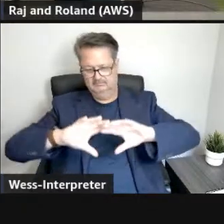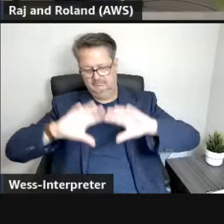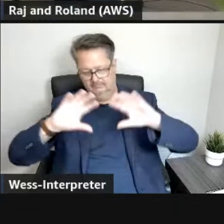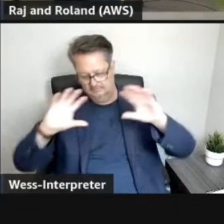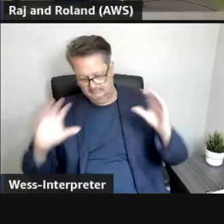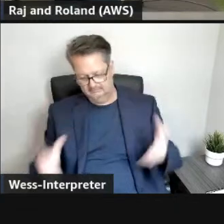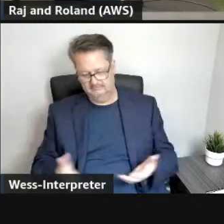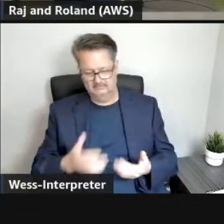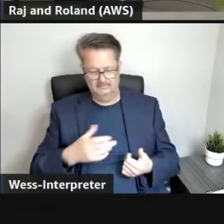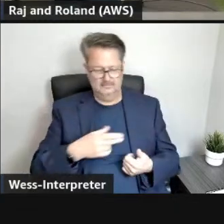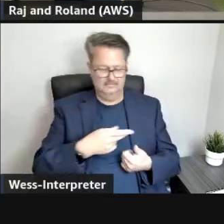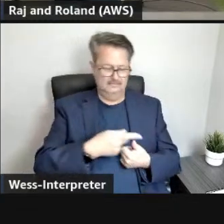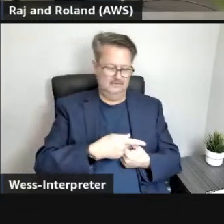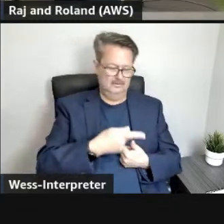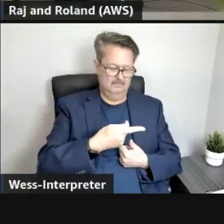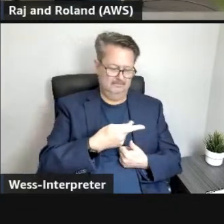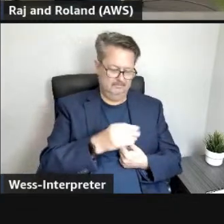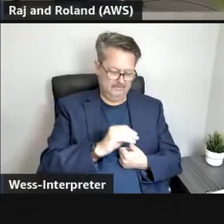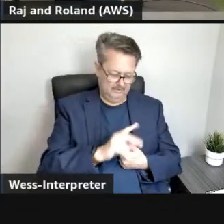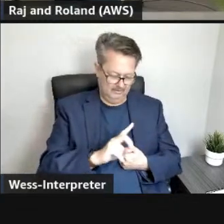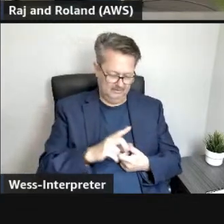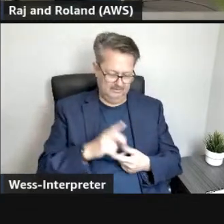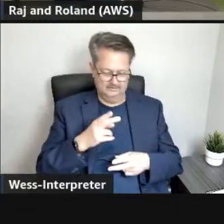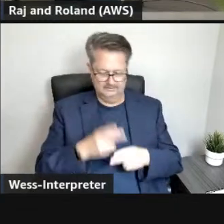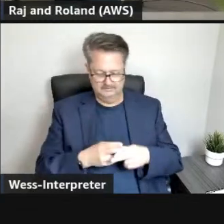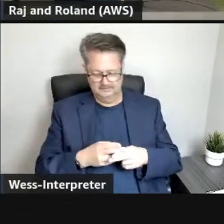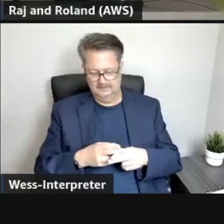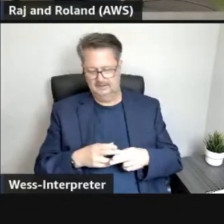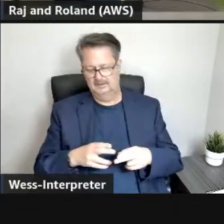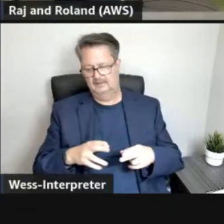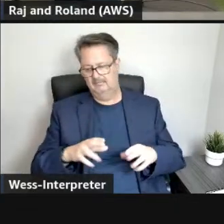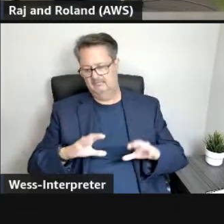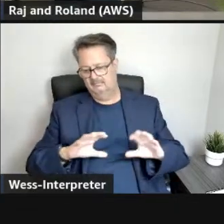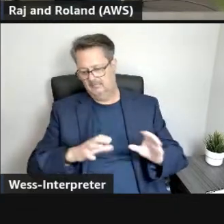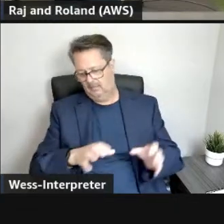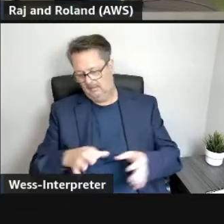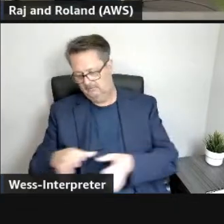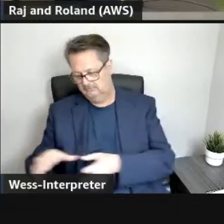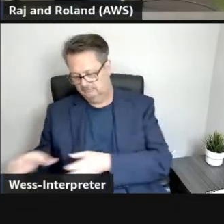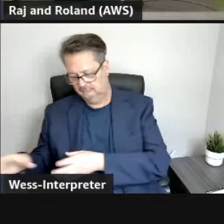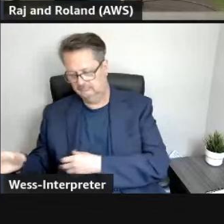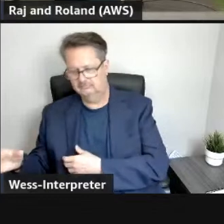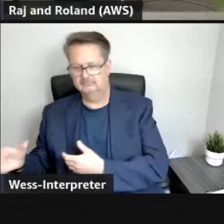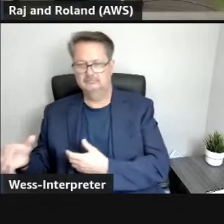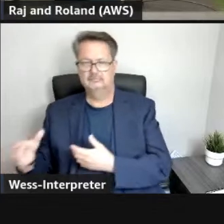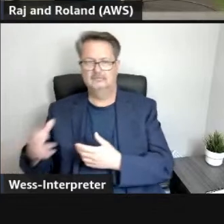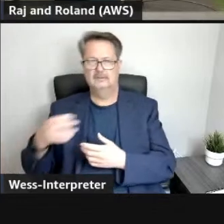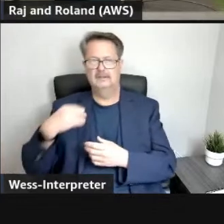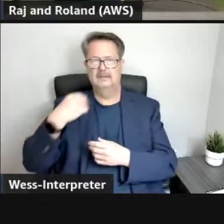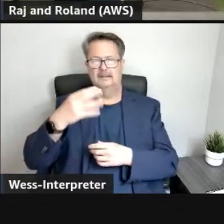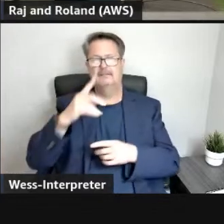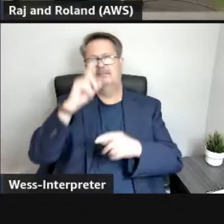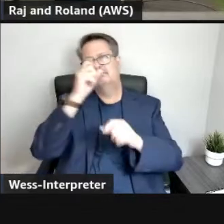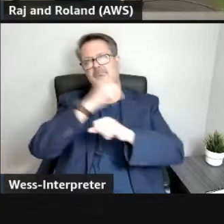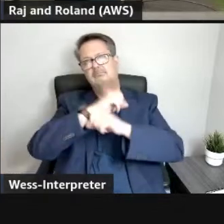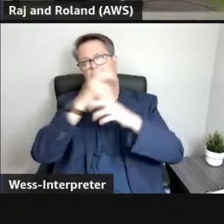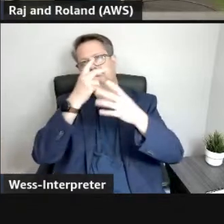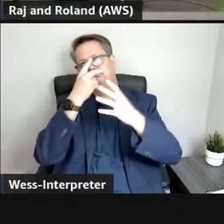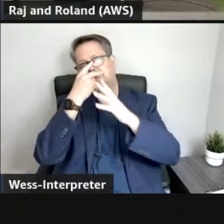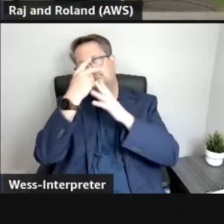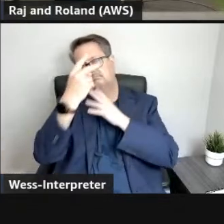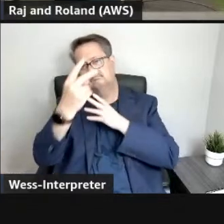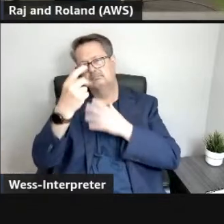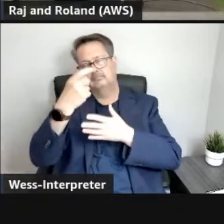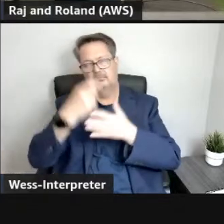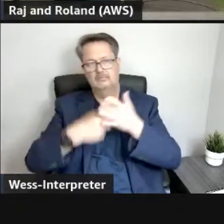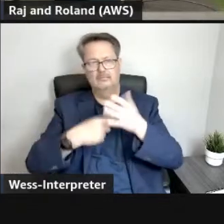pods, namespaces, multiple clusters. It can give you a view of your costs, and it can also give you